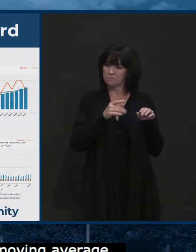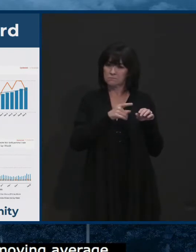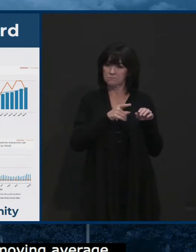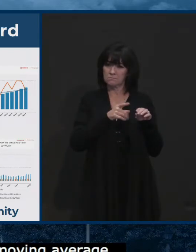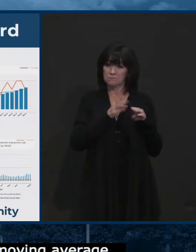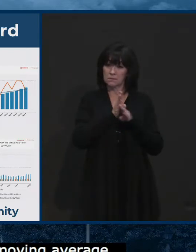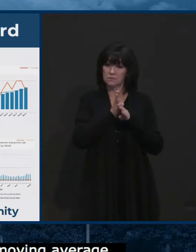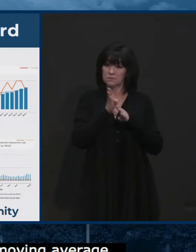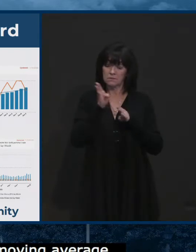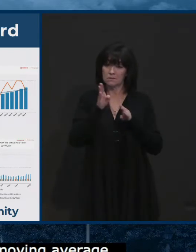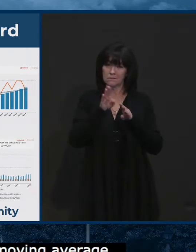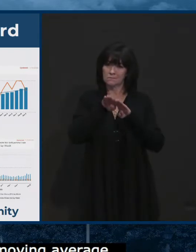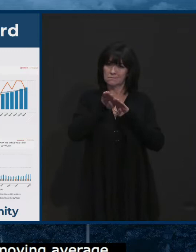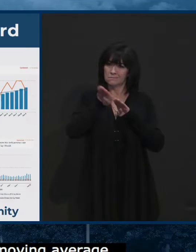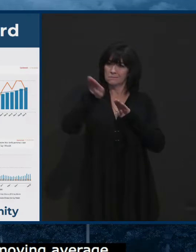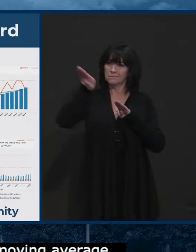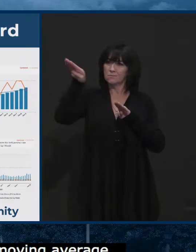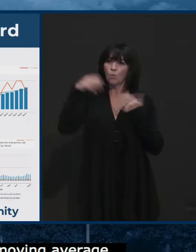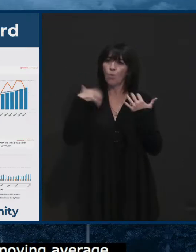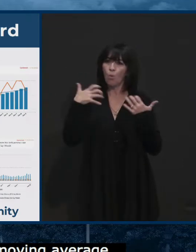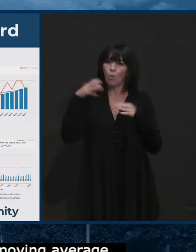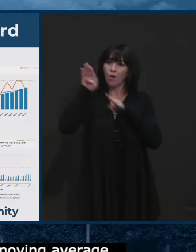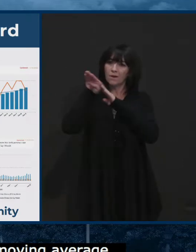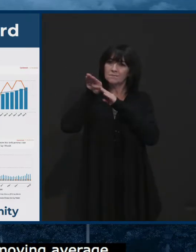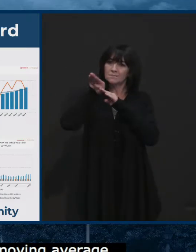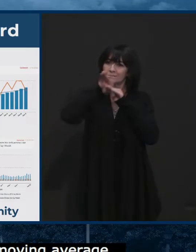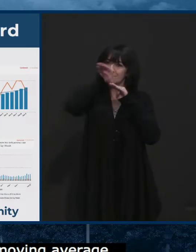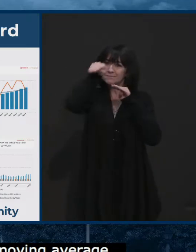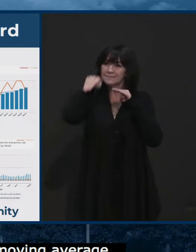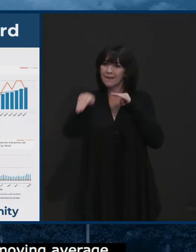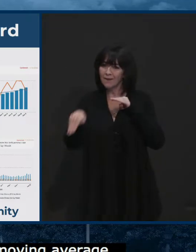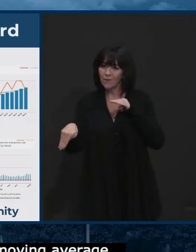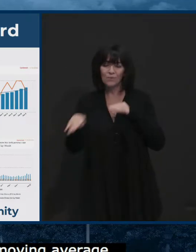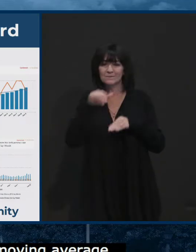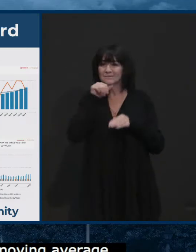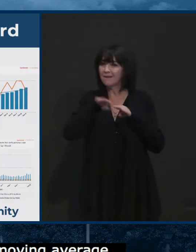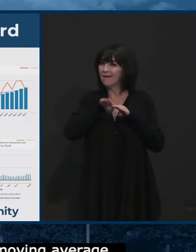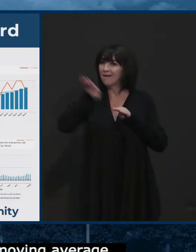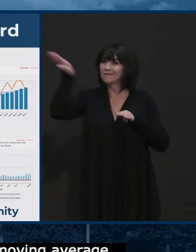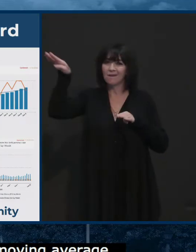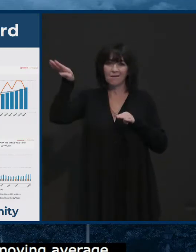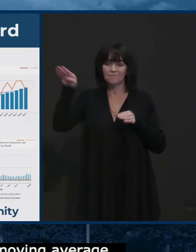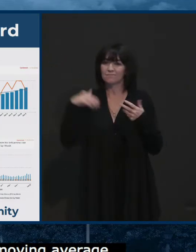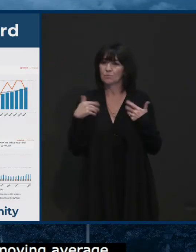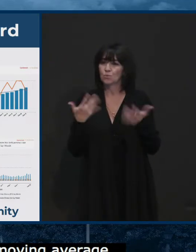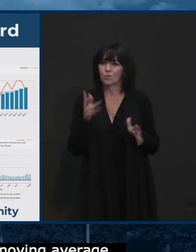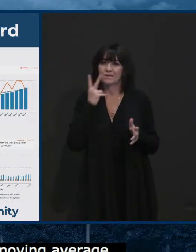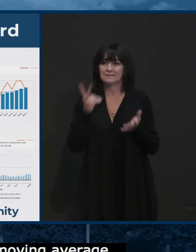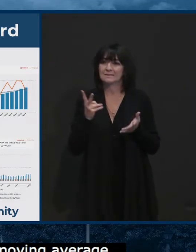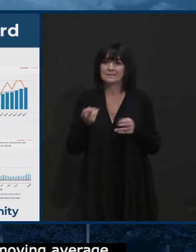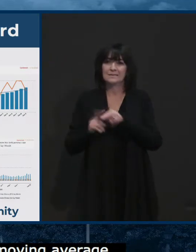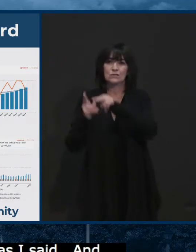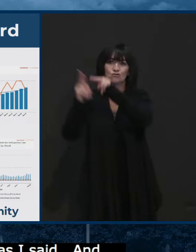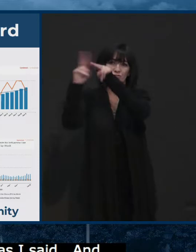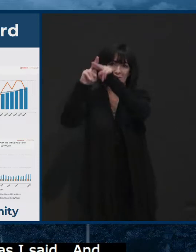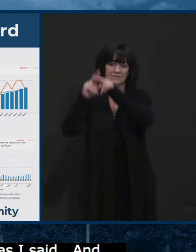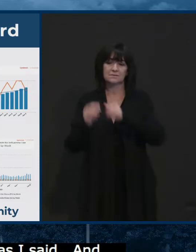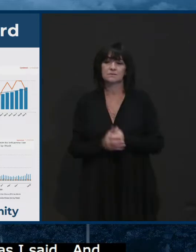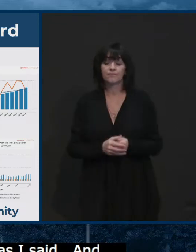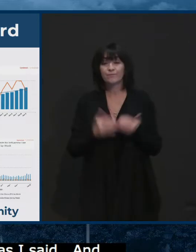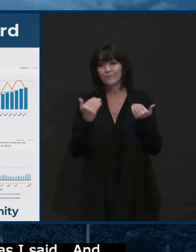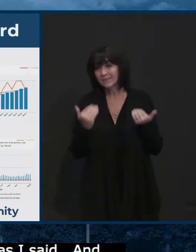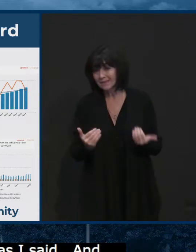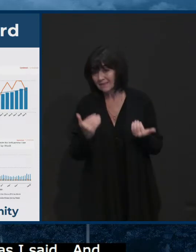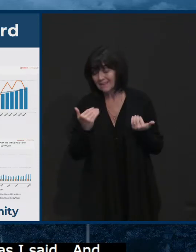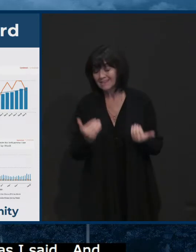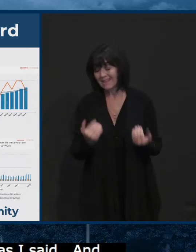where we're too far over 200 in territory we don't want to be in. And so we are back on quarantine lists and have been